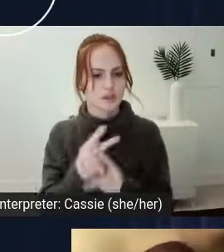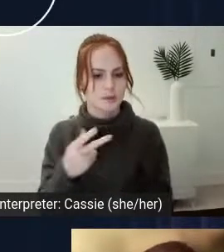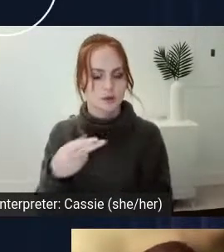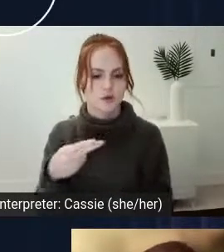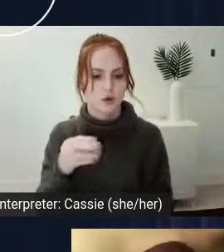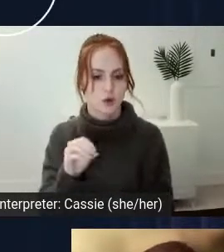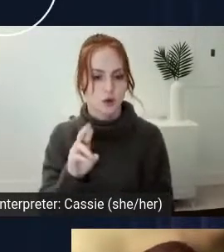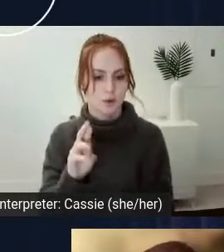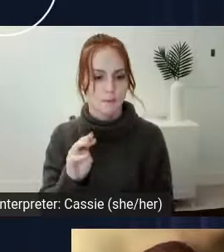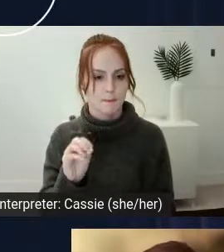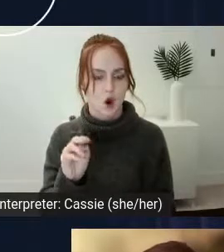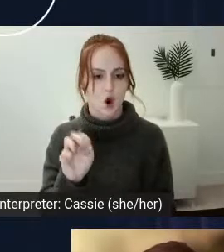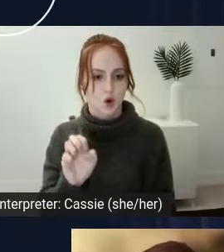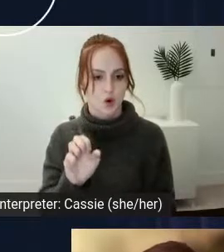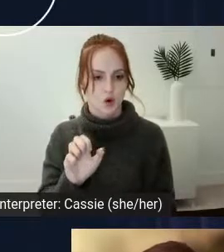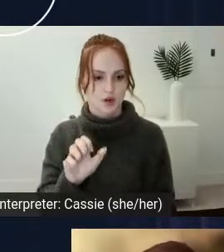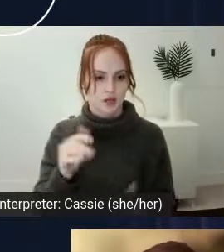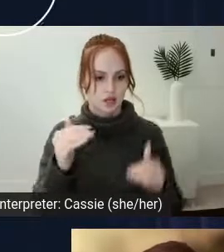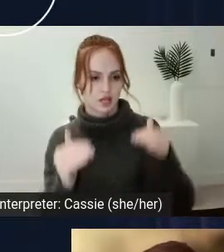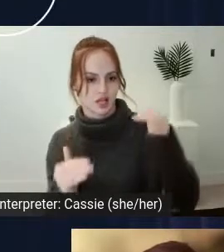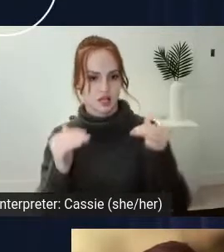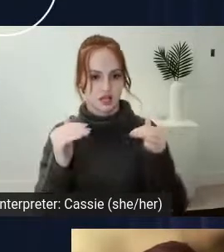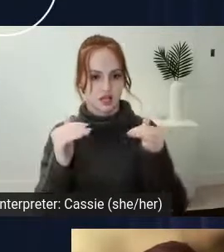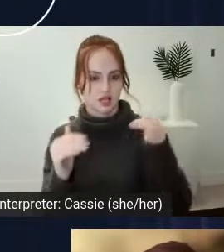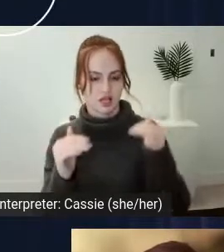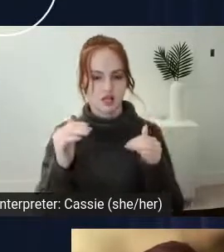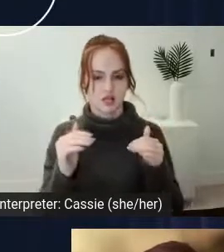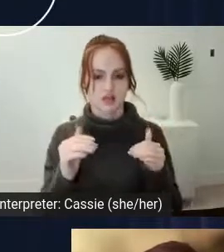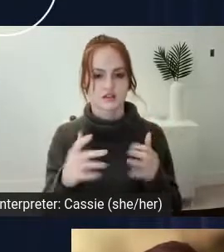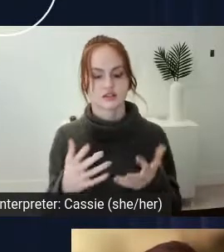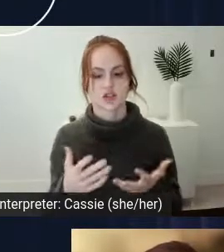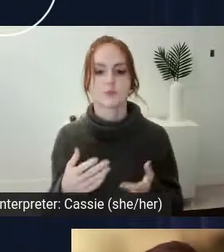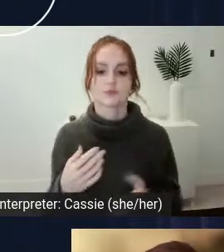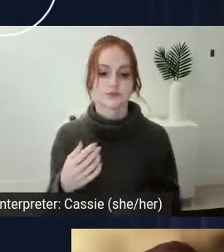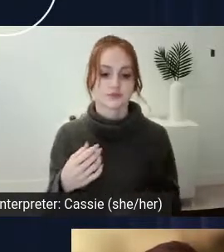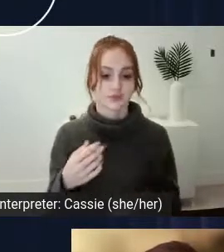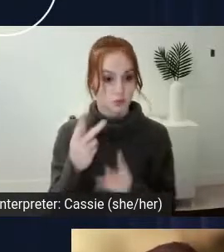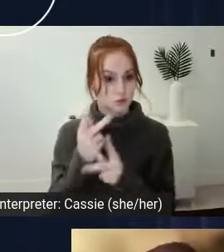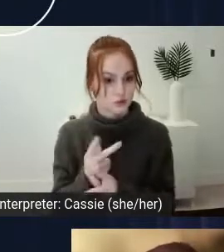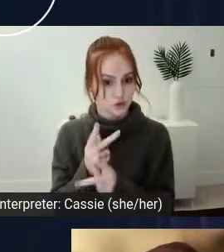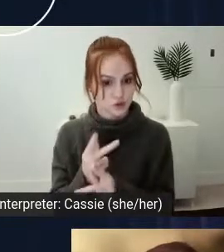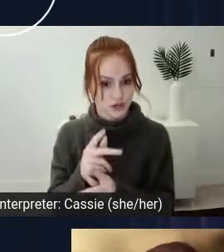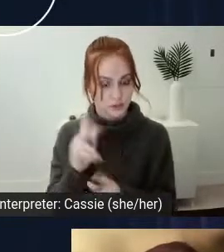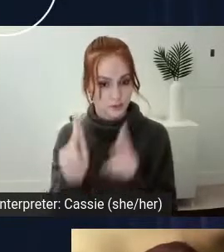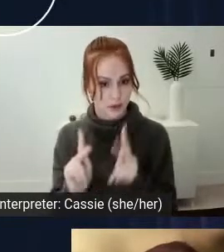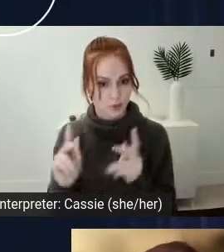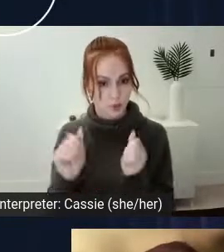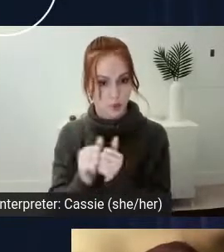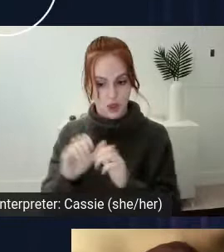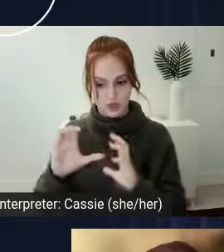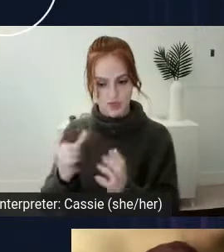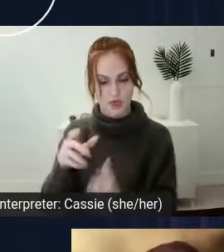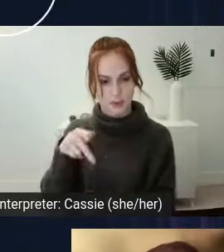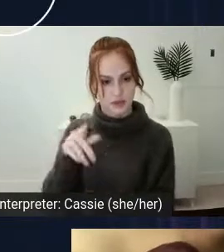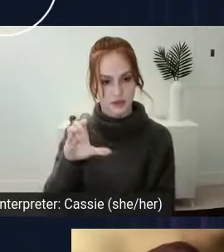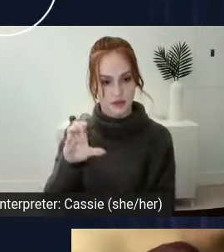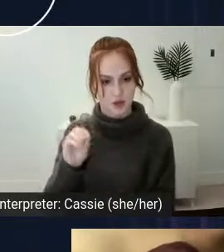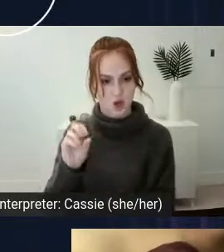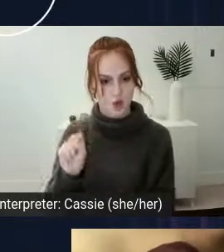and people aggressively treat PCOS and people with PCOS, probably against, you know, what people want to be